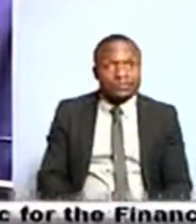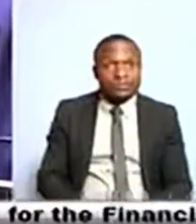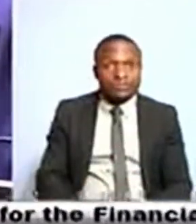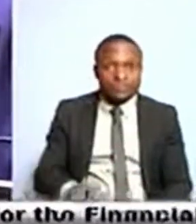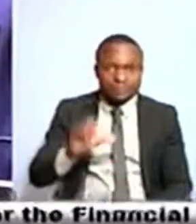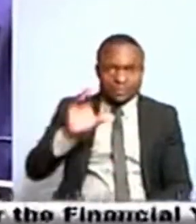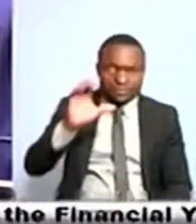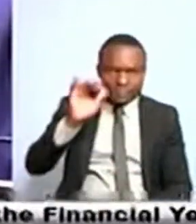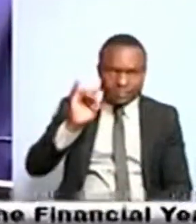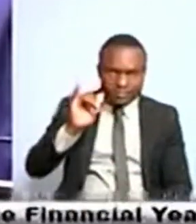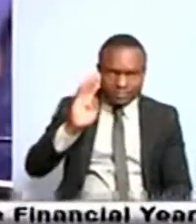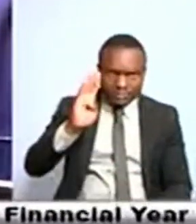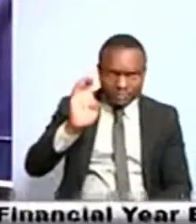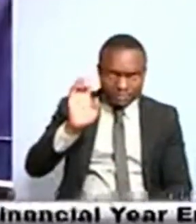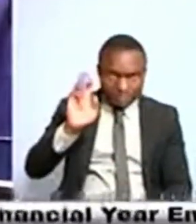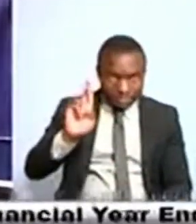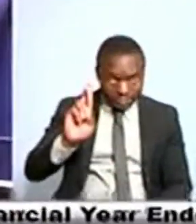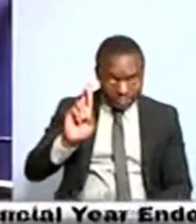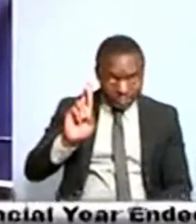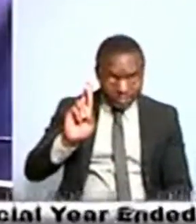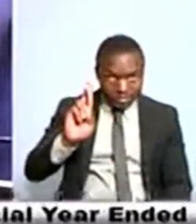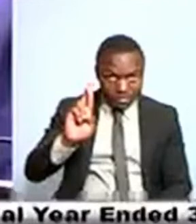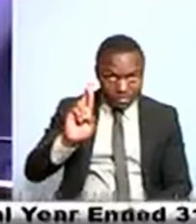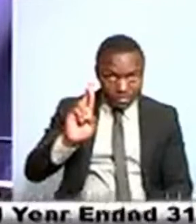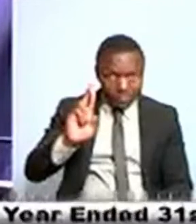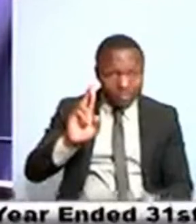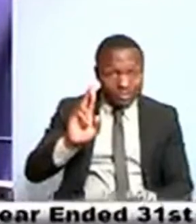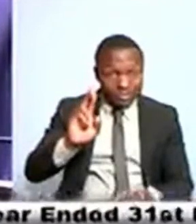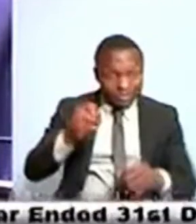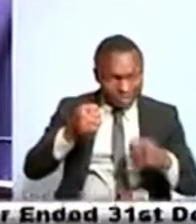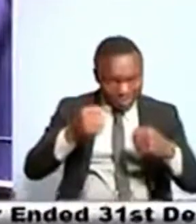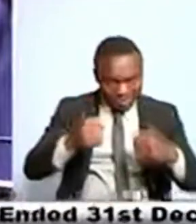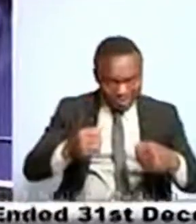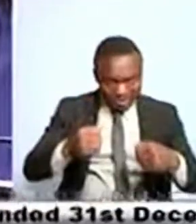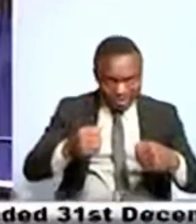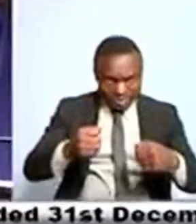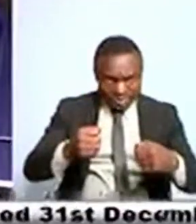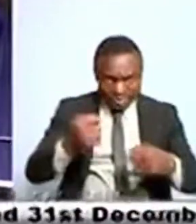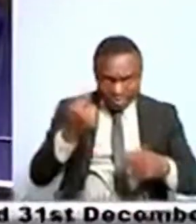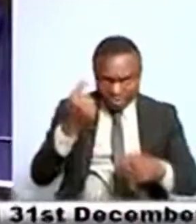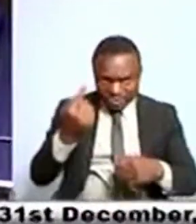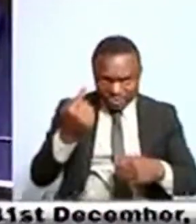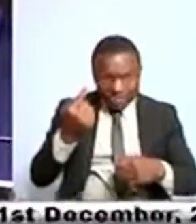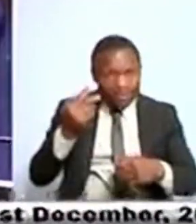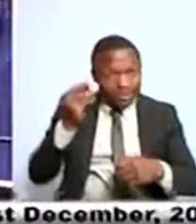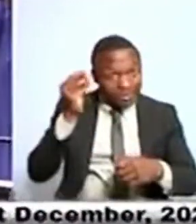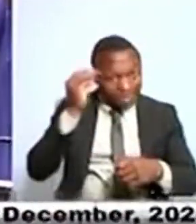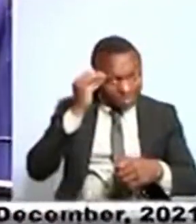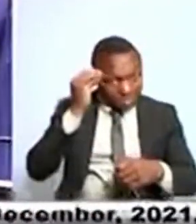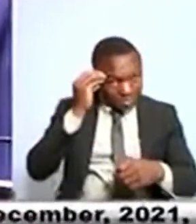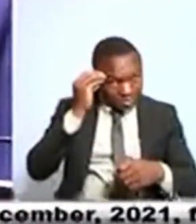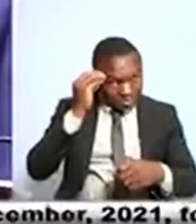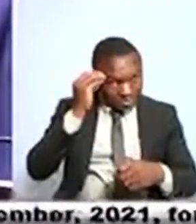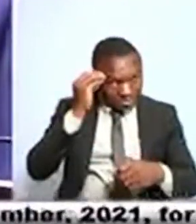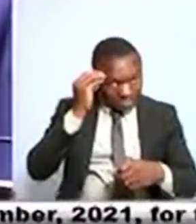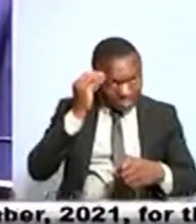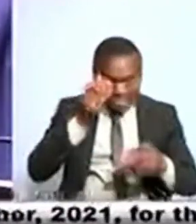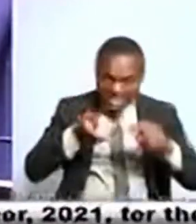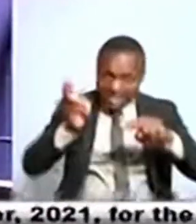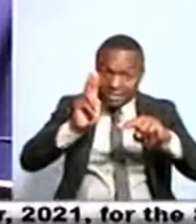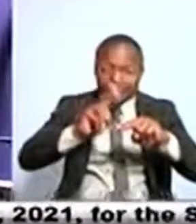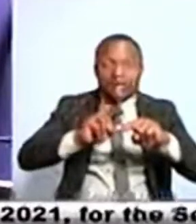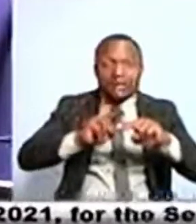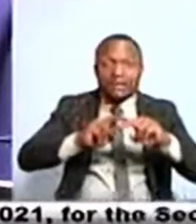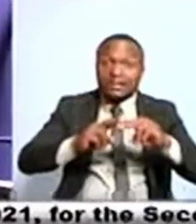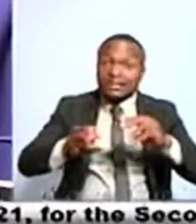resilience. One is to be able to prevent the manipulation of data or entry